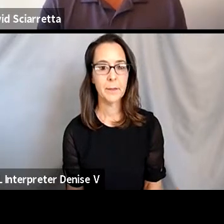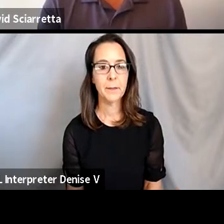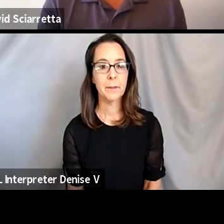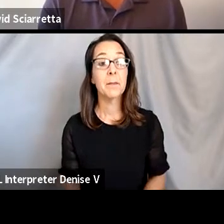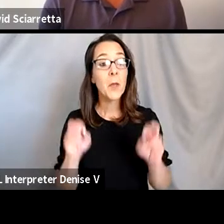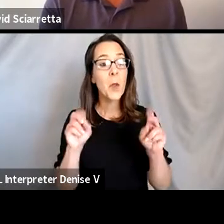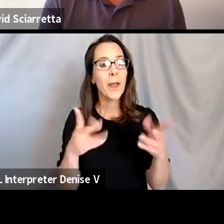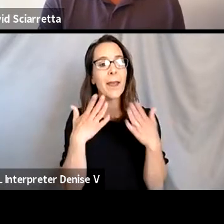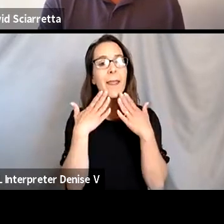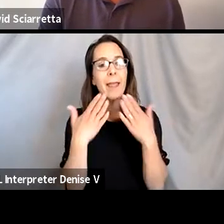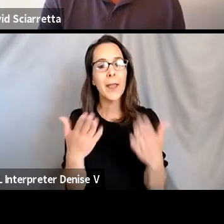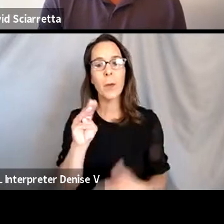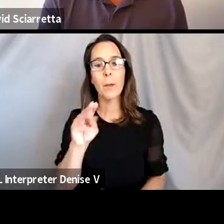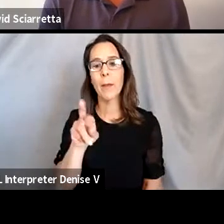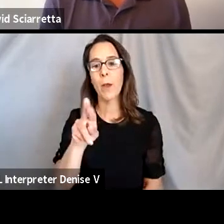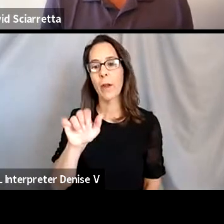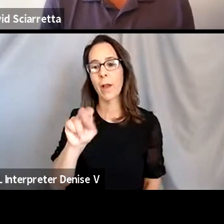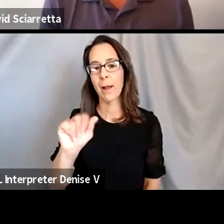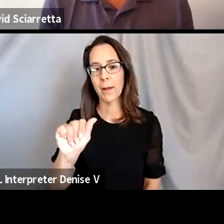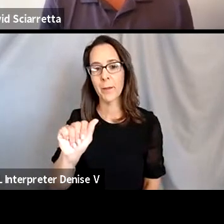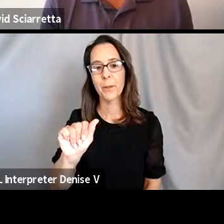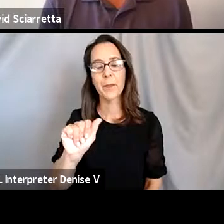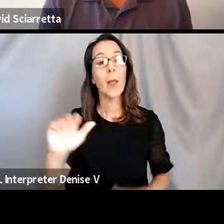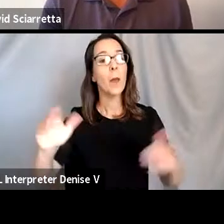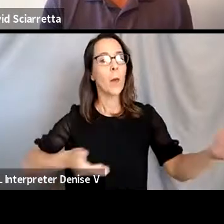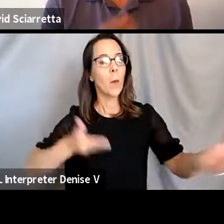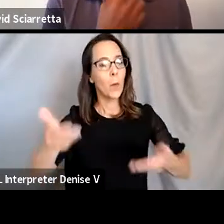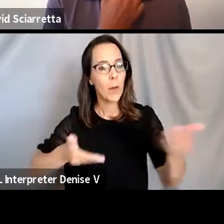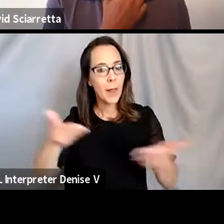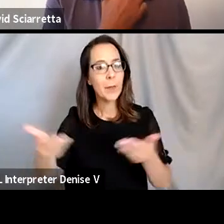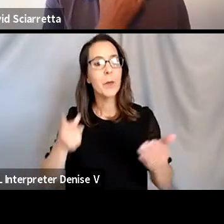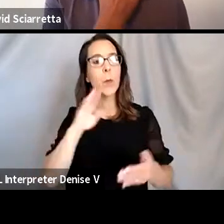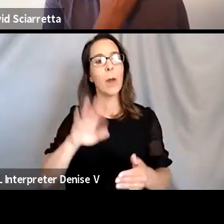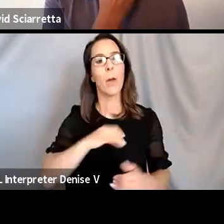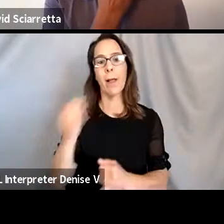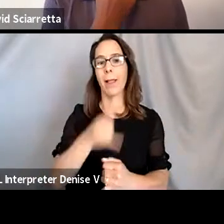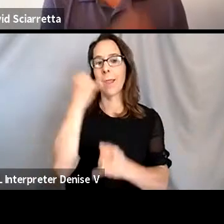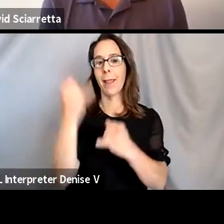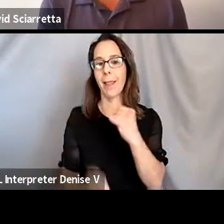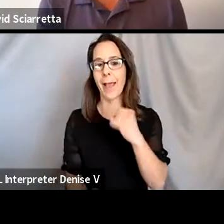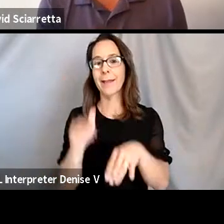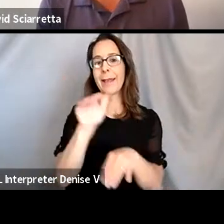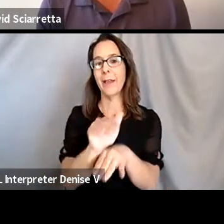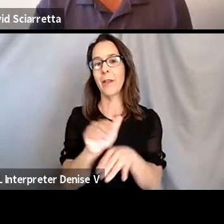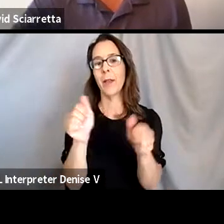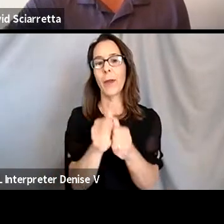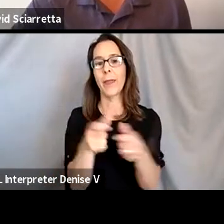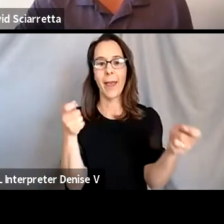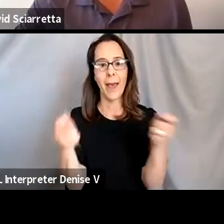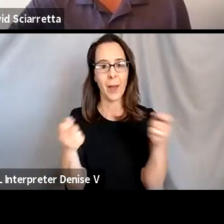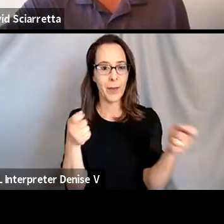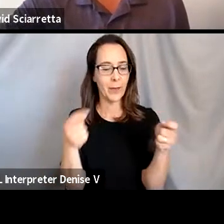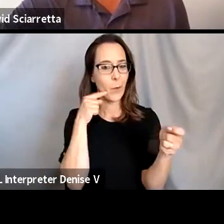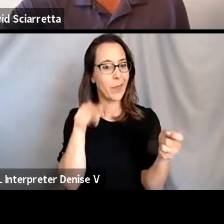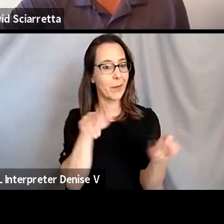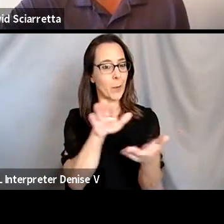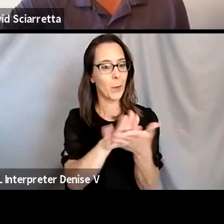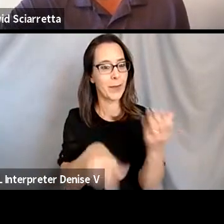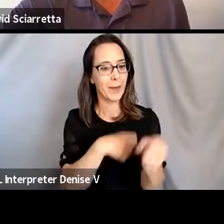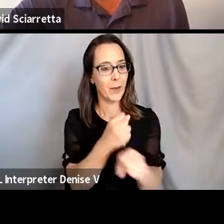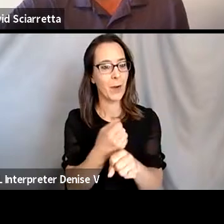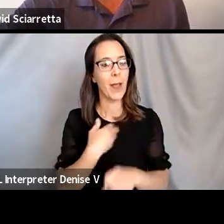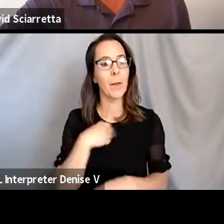Okay, thank you, Mariana. Welcome everybody to our last evening with admins of this school year. I'm Roxy,